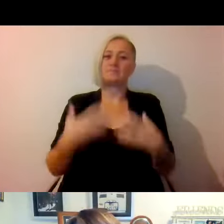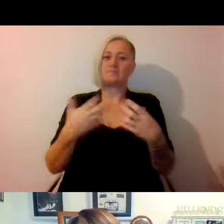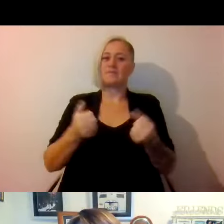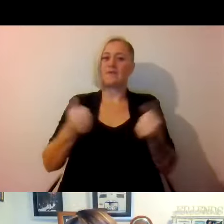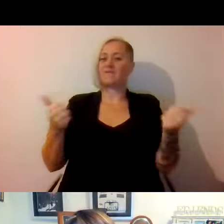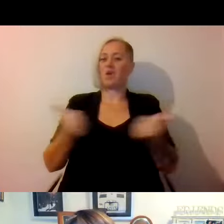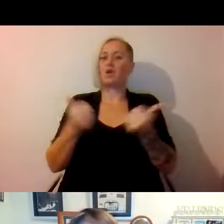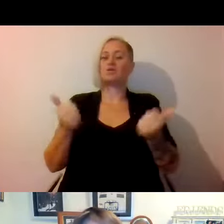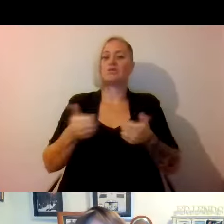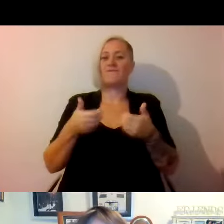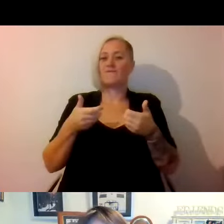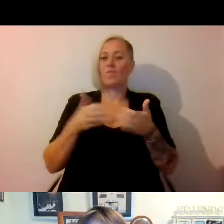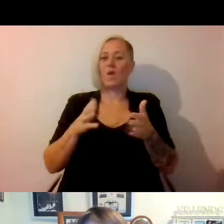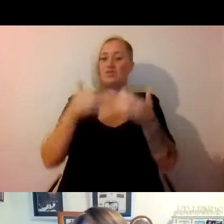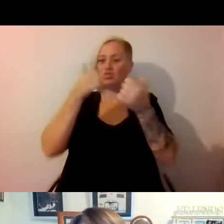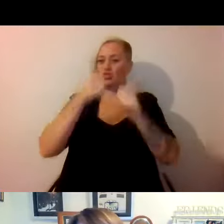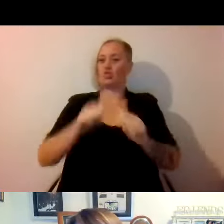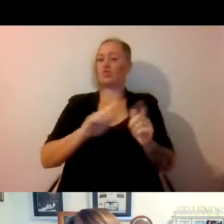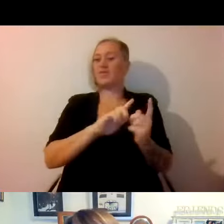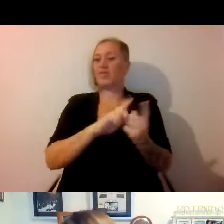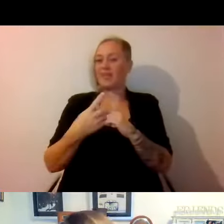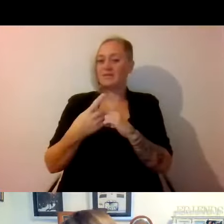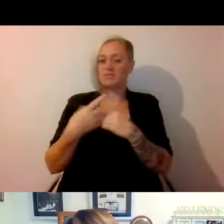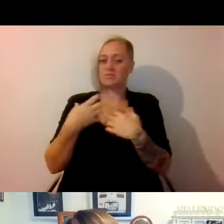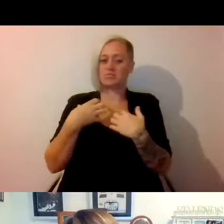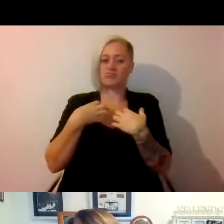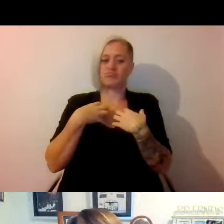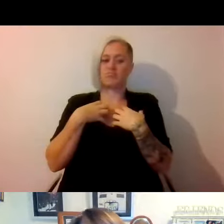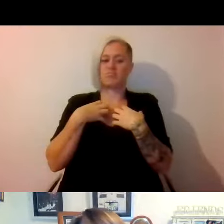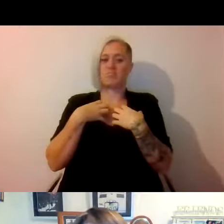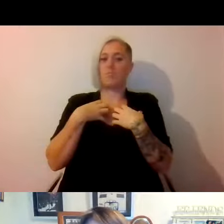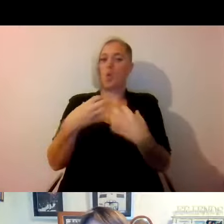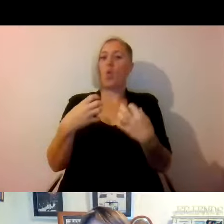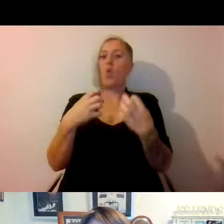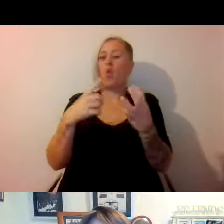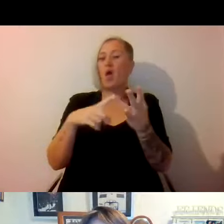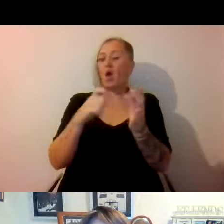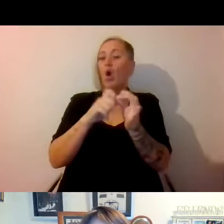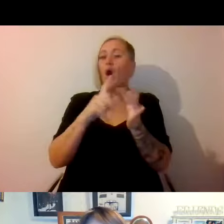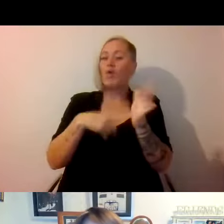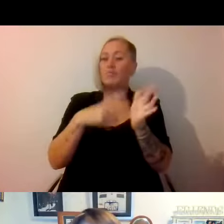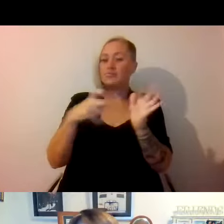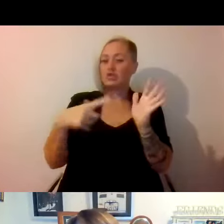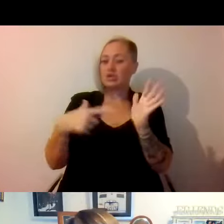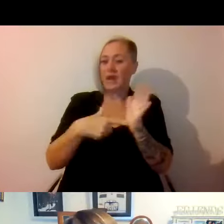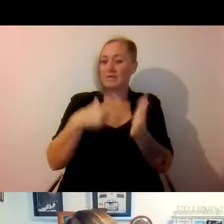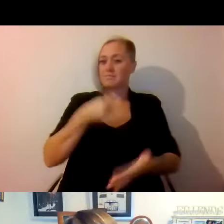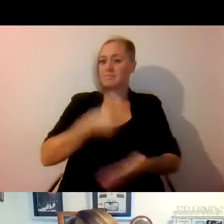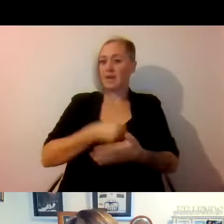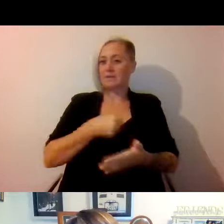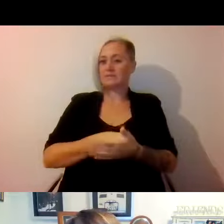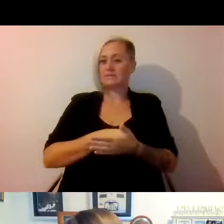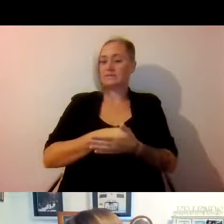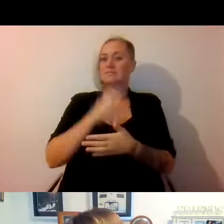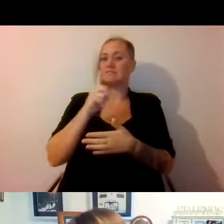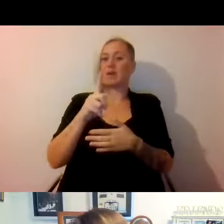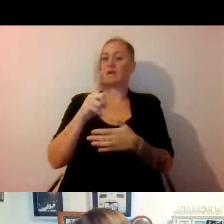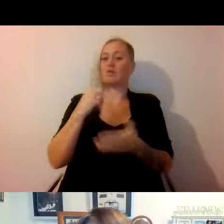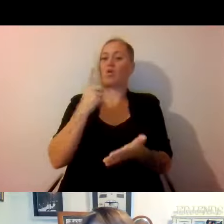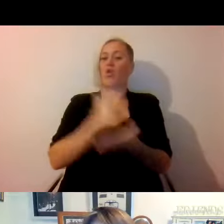using stuff that is much more object-based, but lots around understanding